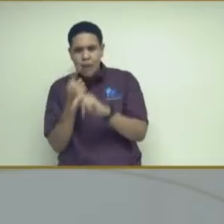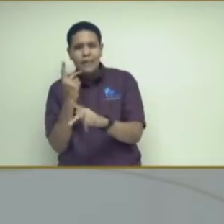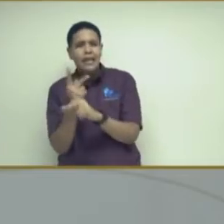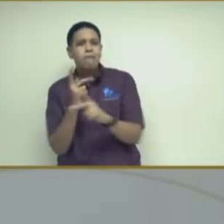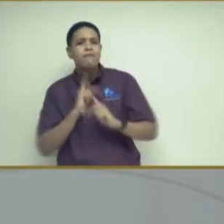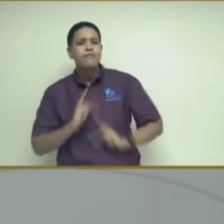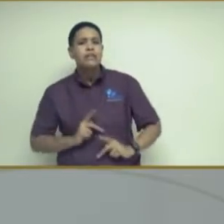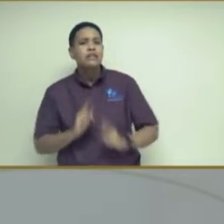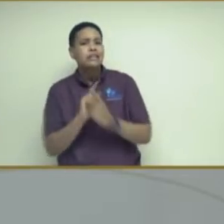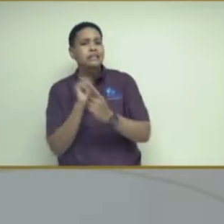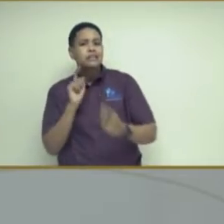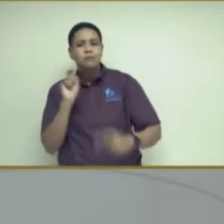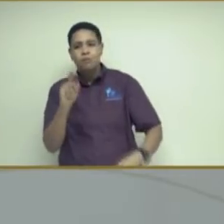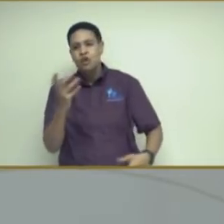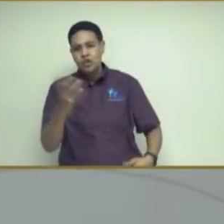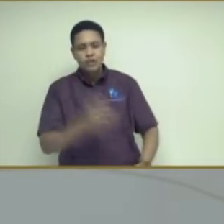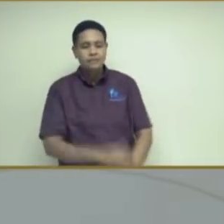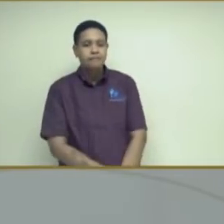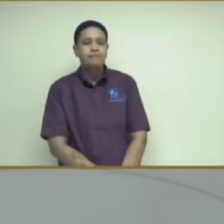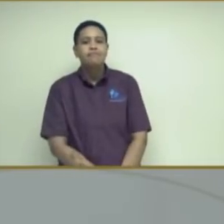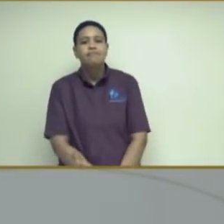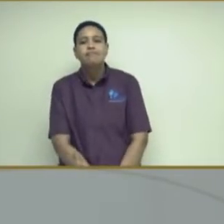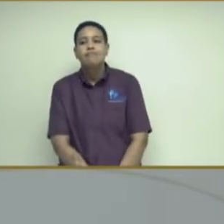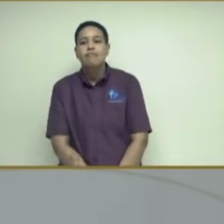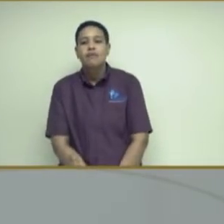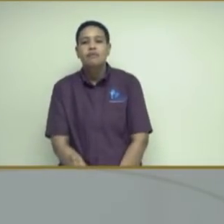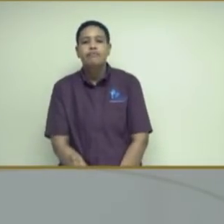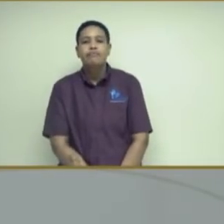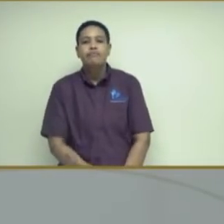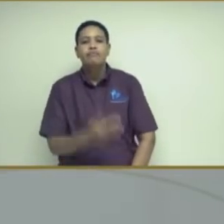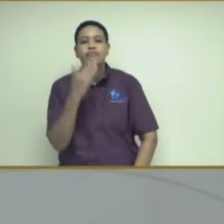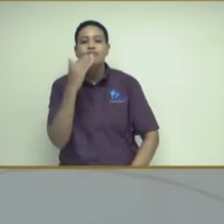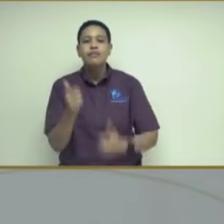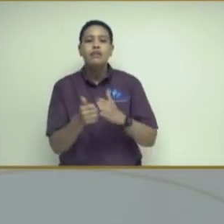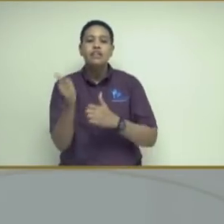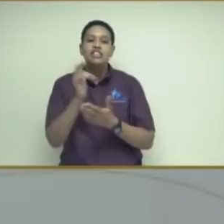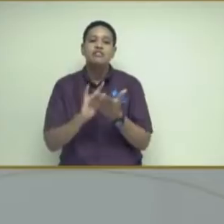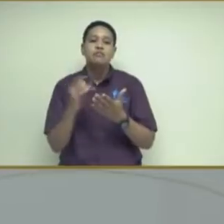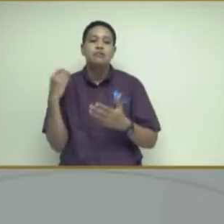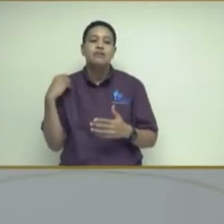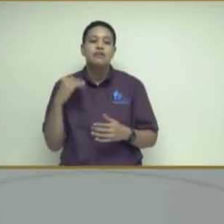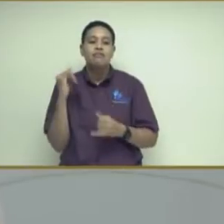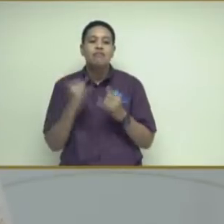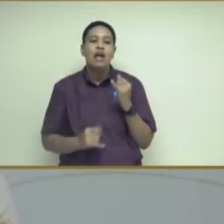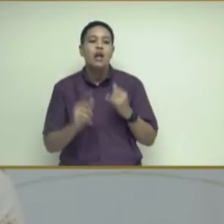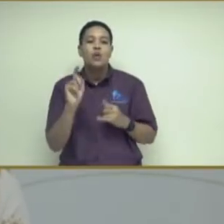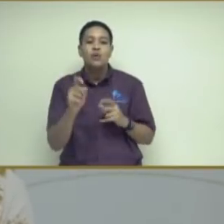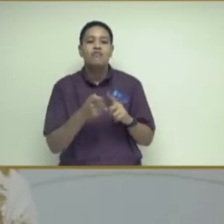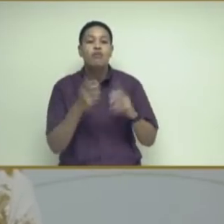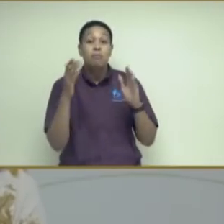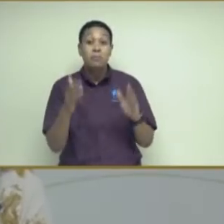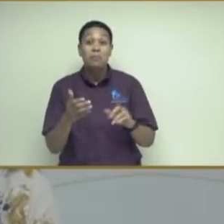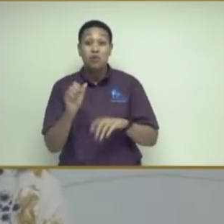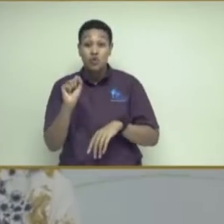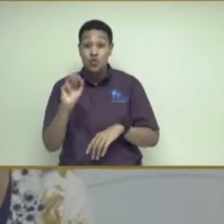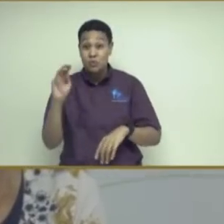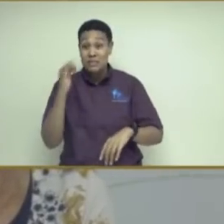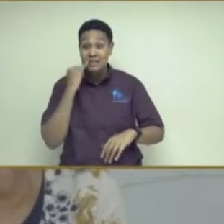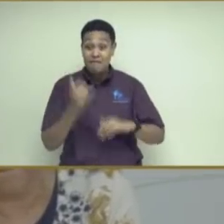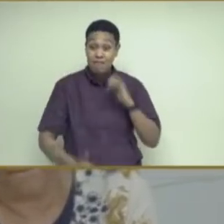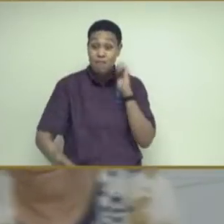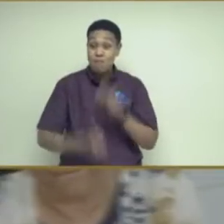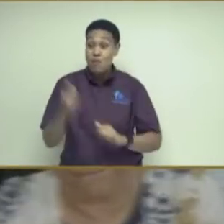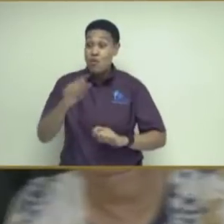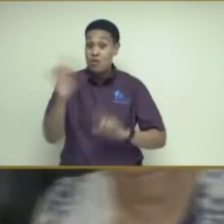distancing rules. Thank you very much, CMO. Just a final question from persons on social media. If most cases